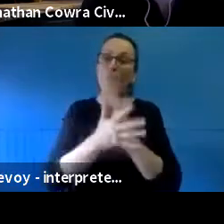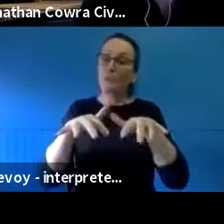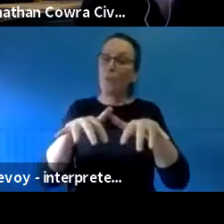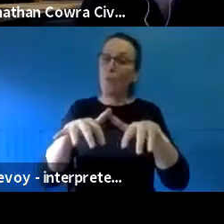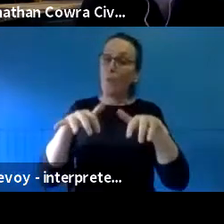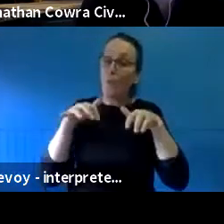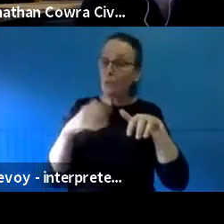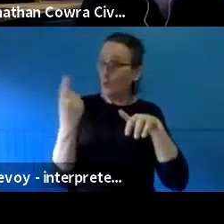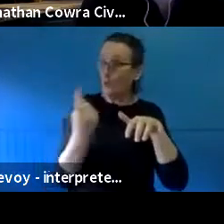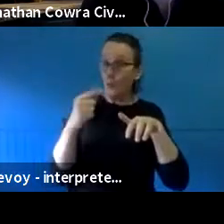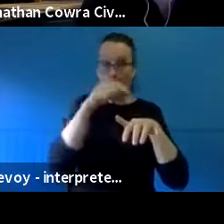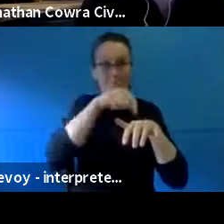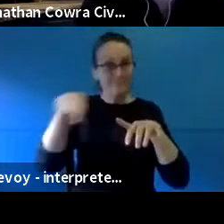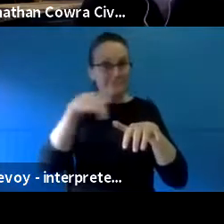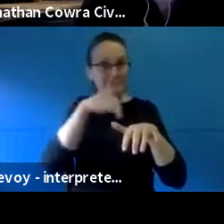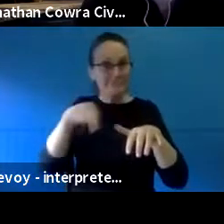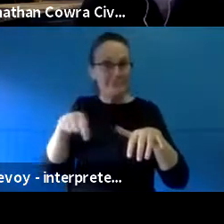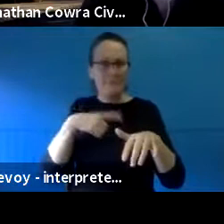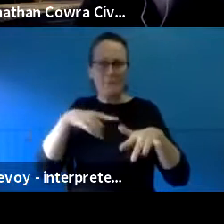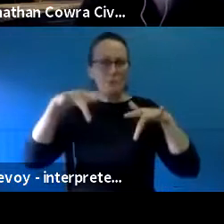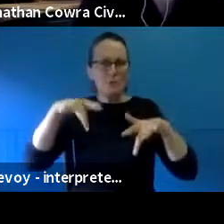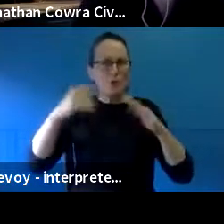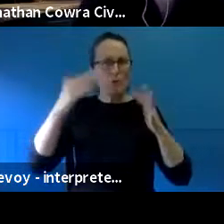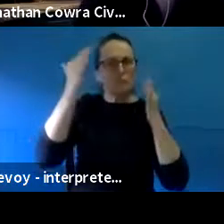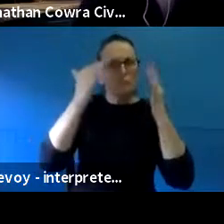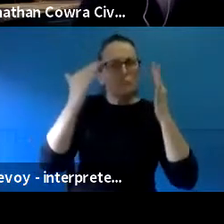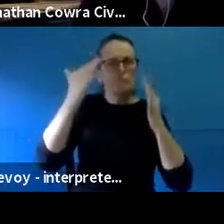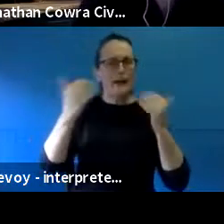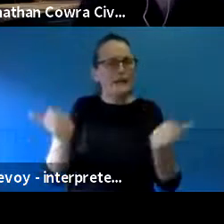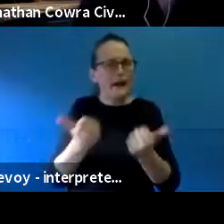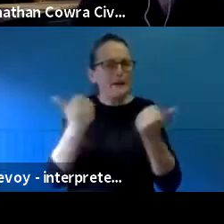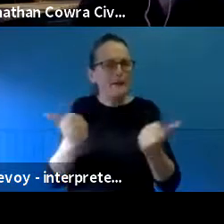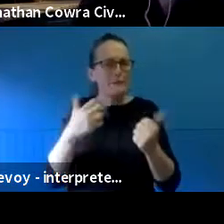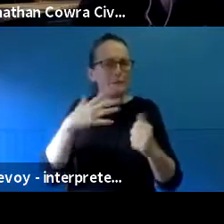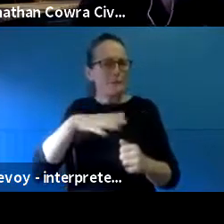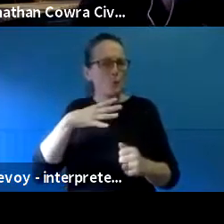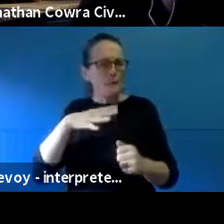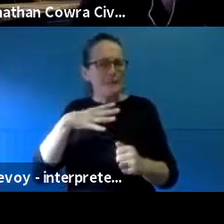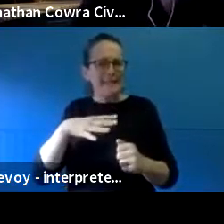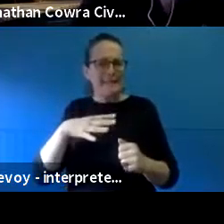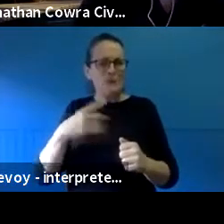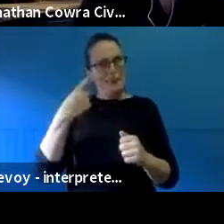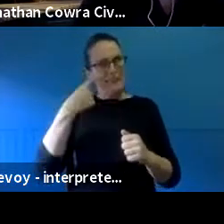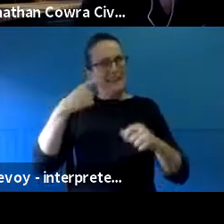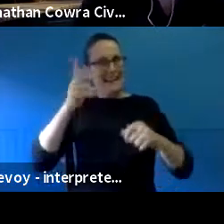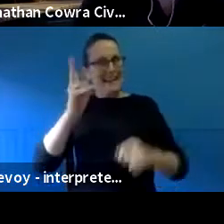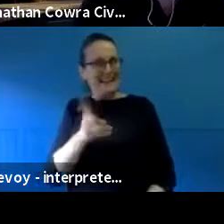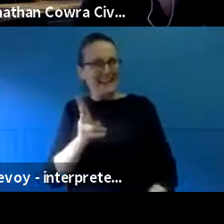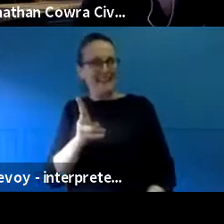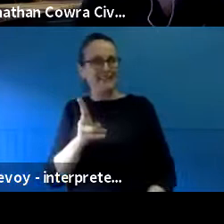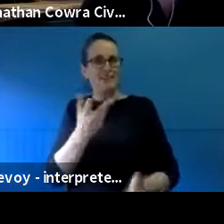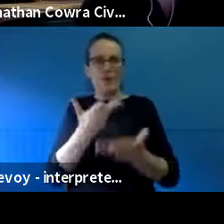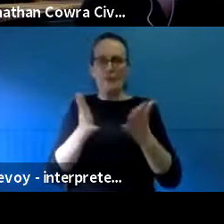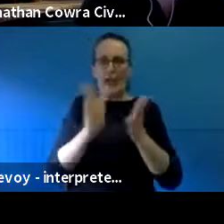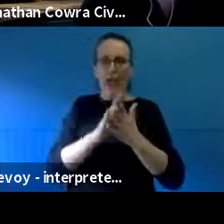be something as yet unexplored, and it might be something that needs a whole different lens again applied to how we